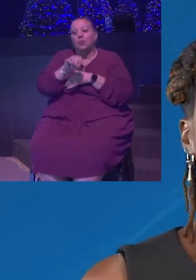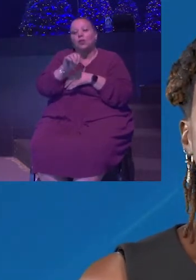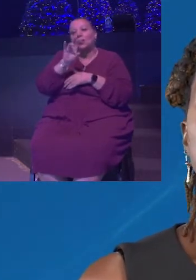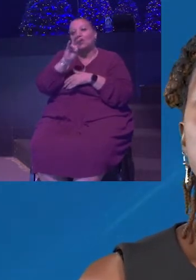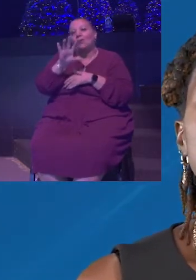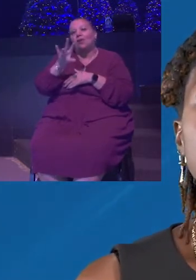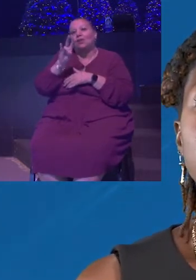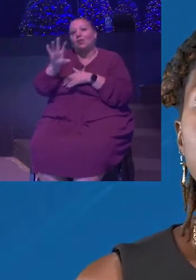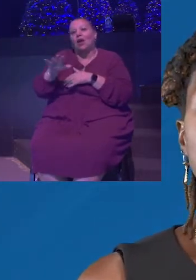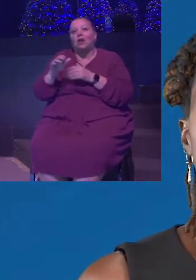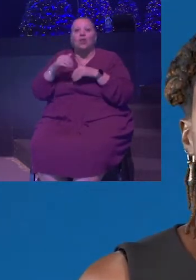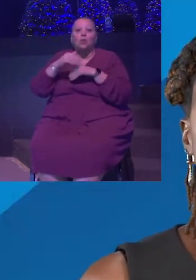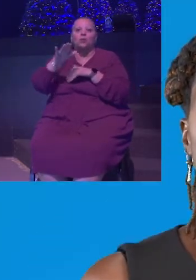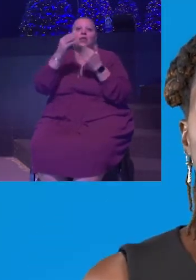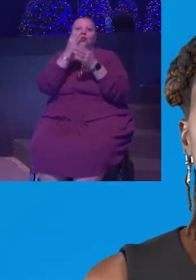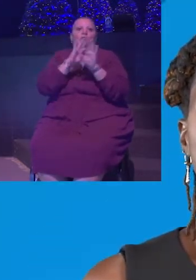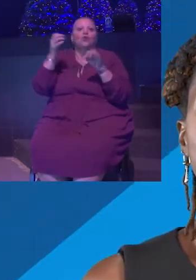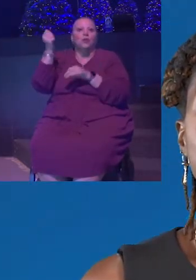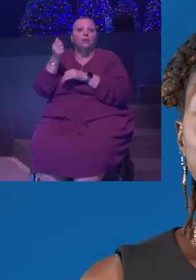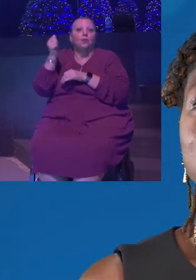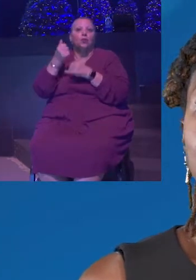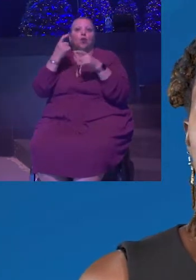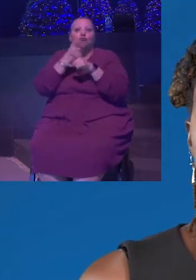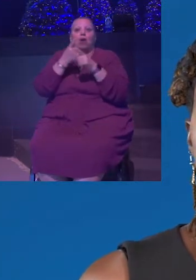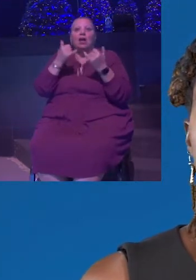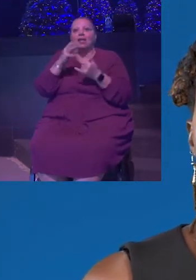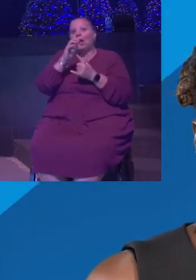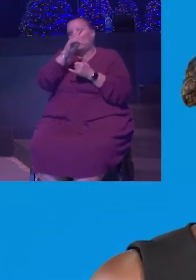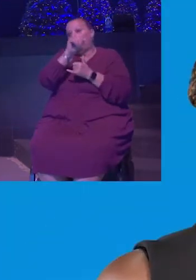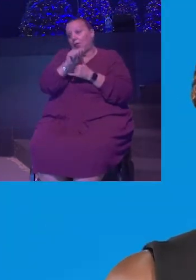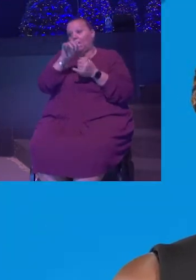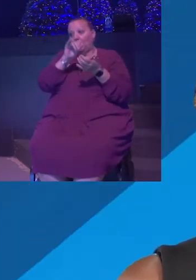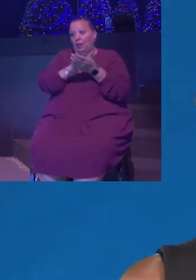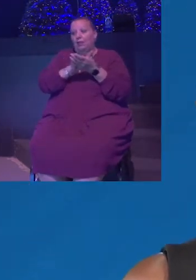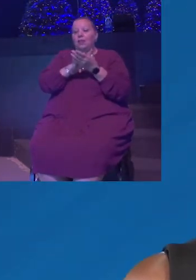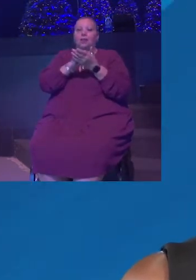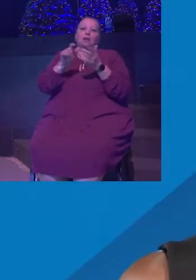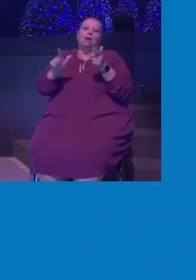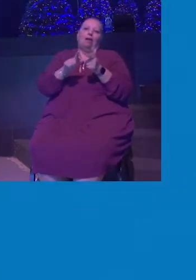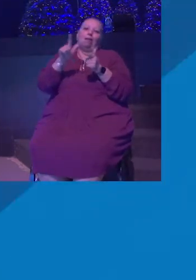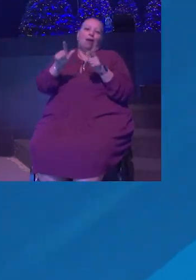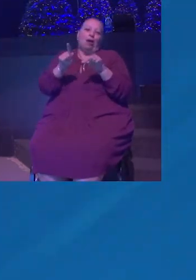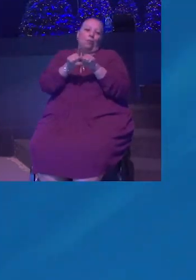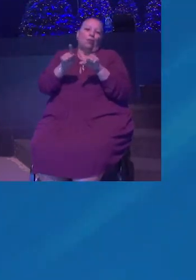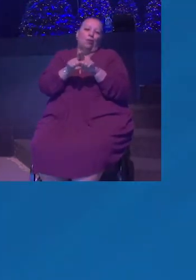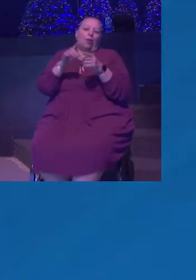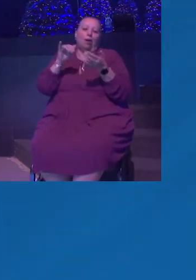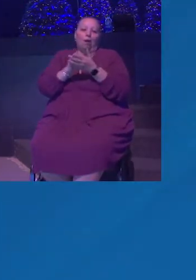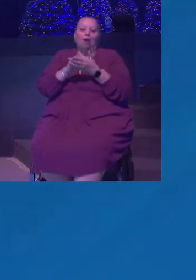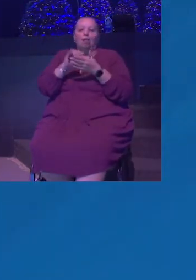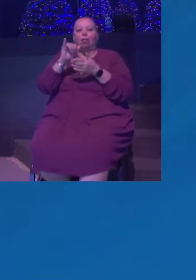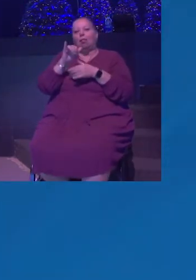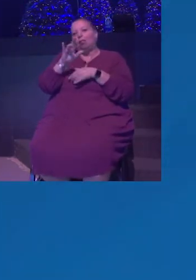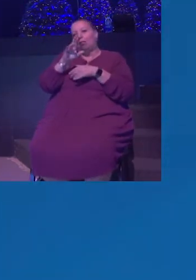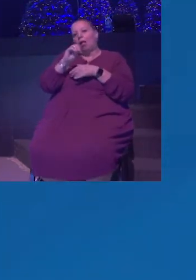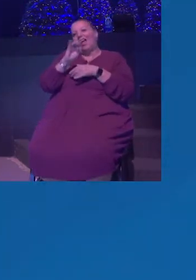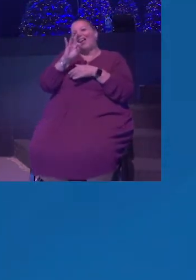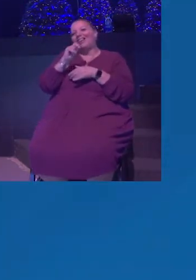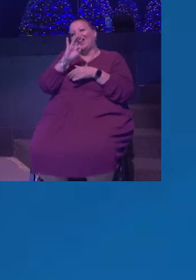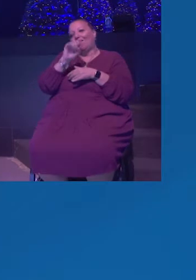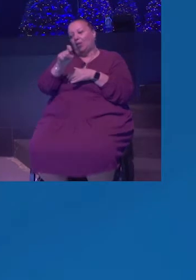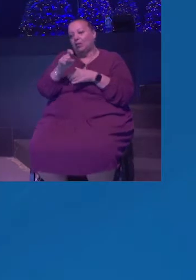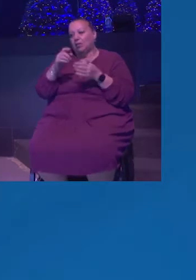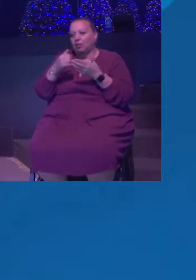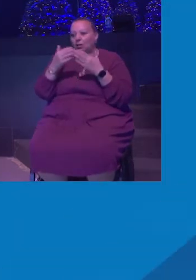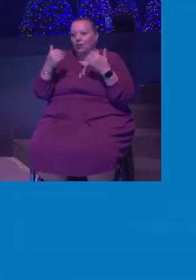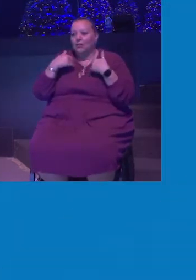954-280-7575, and we'll send you a free subscription to Right Now Media, an online library of Christian videos similar to Netflix. Here are some other exciting things